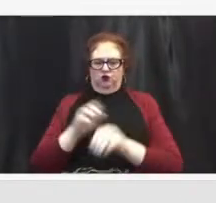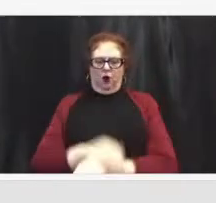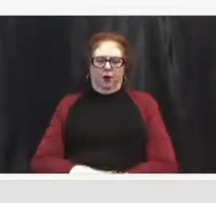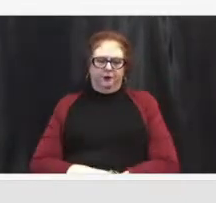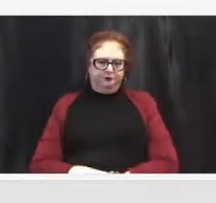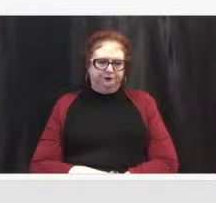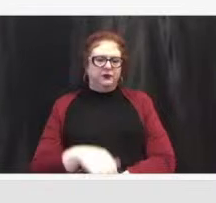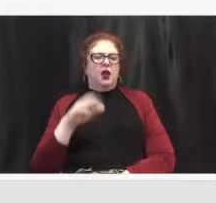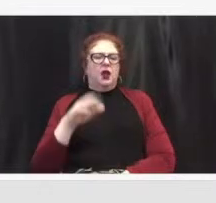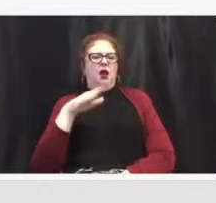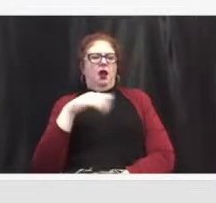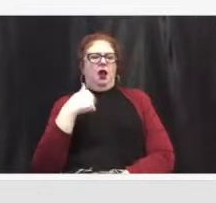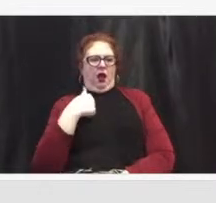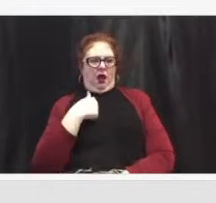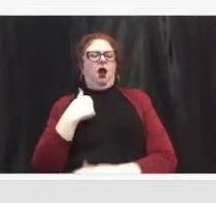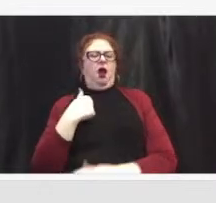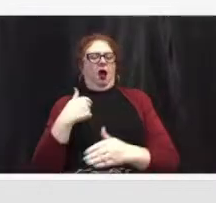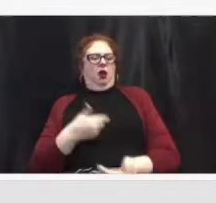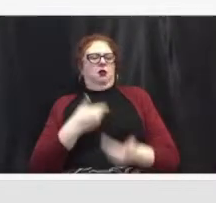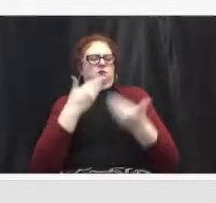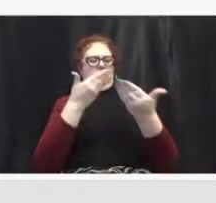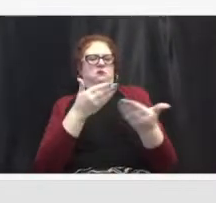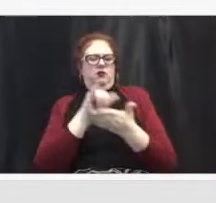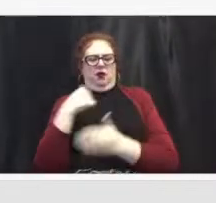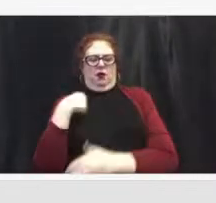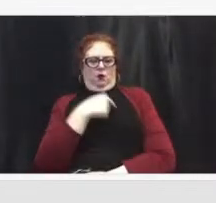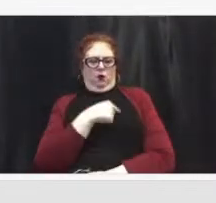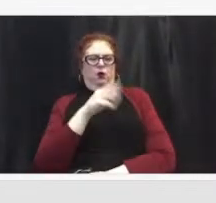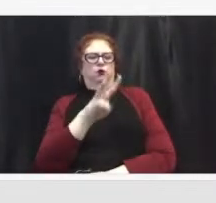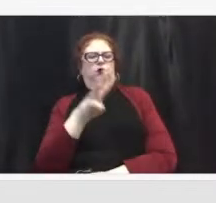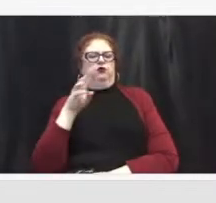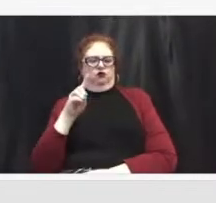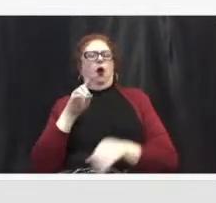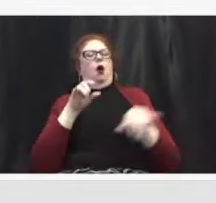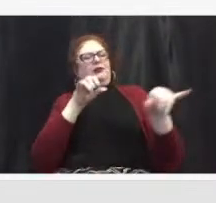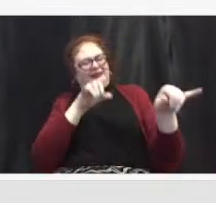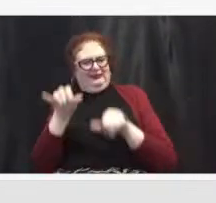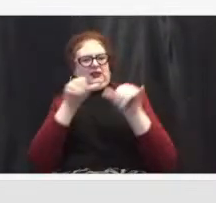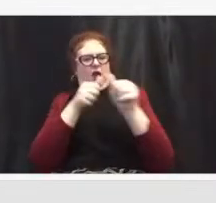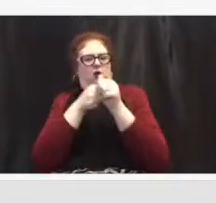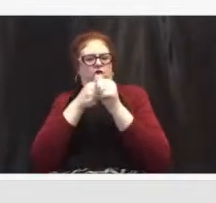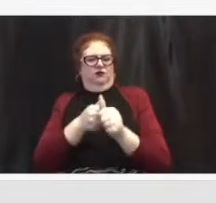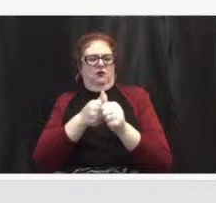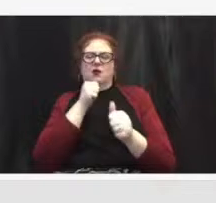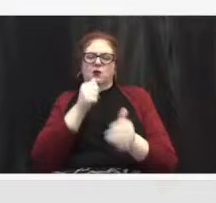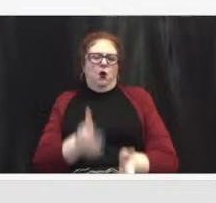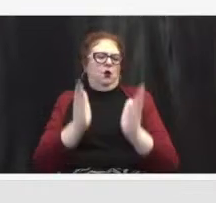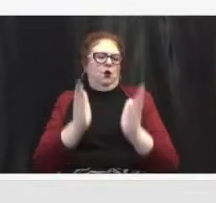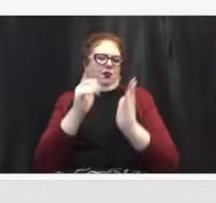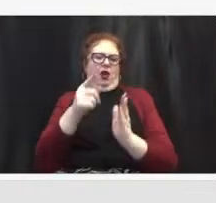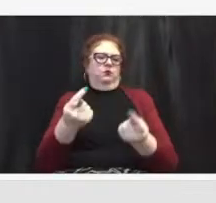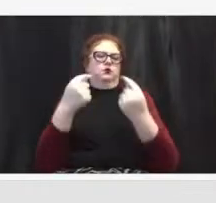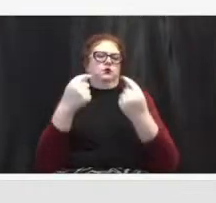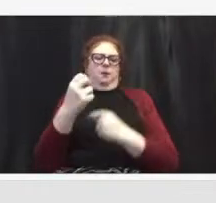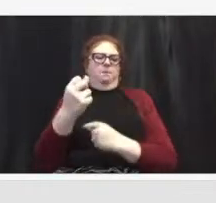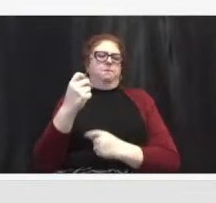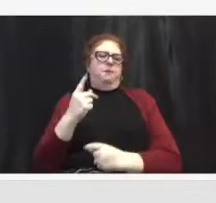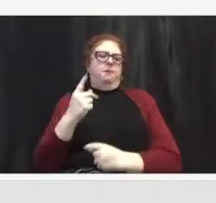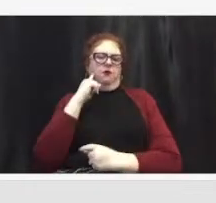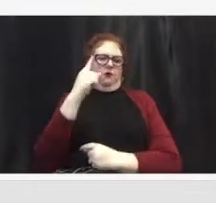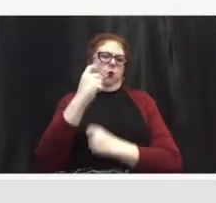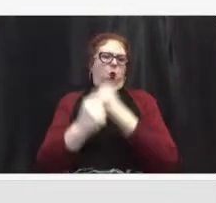withdraw standard, not permitting the applicant to come back on this for 1 year's time. All